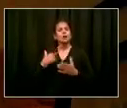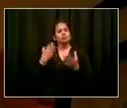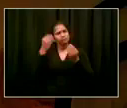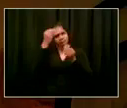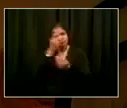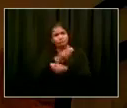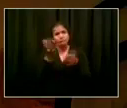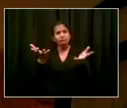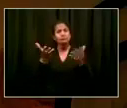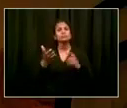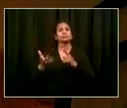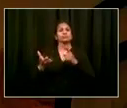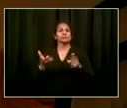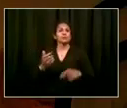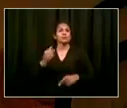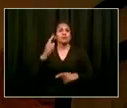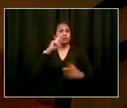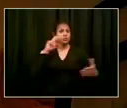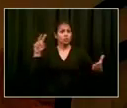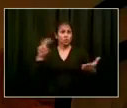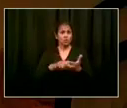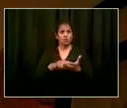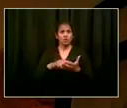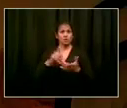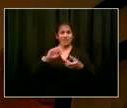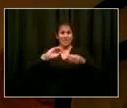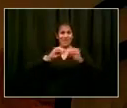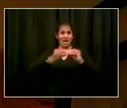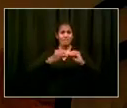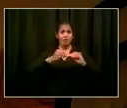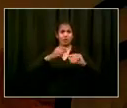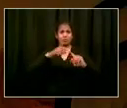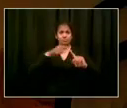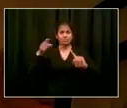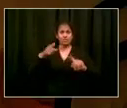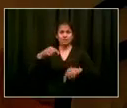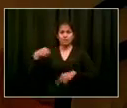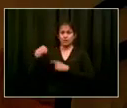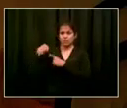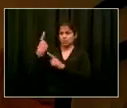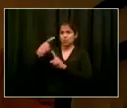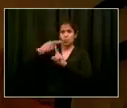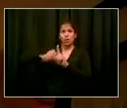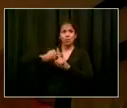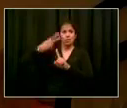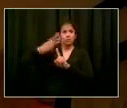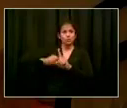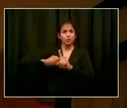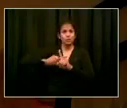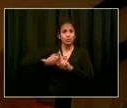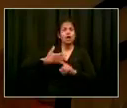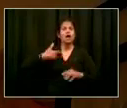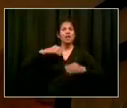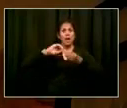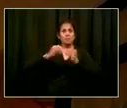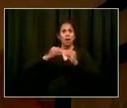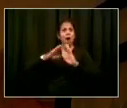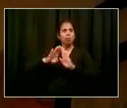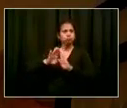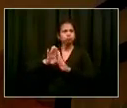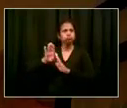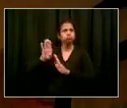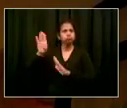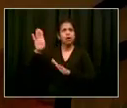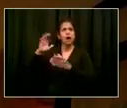census self-response, we are outpacing every other mayor in the nation. Between May and the end of August, our